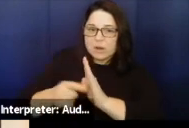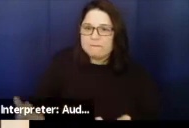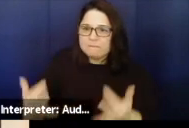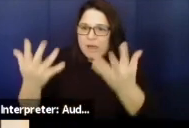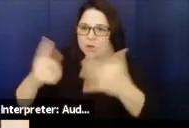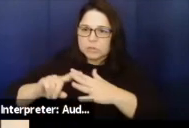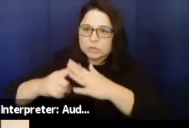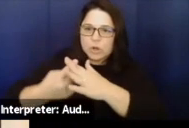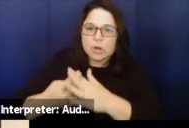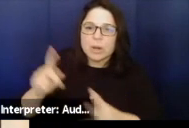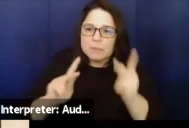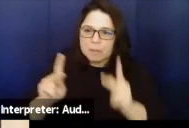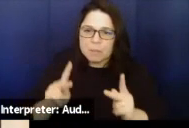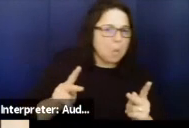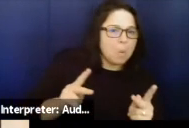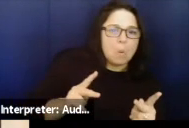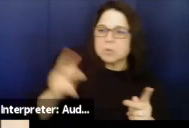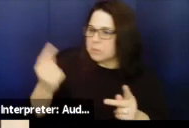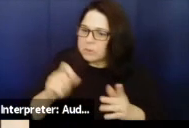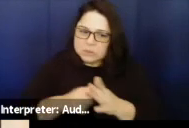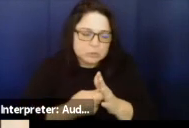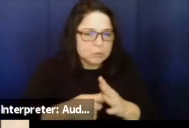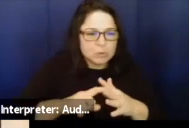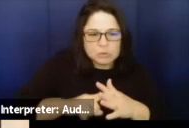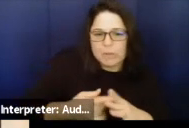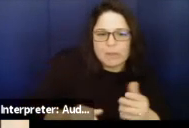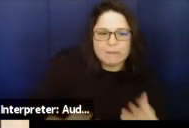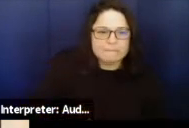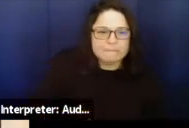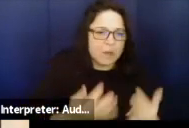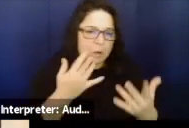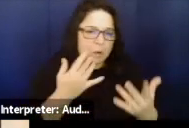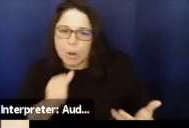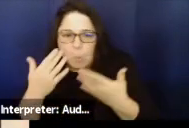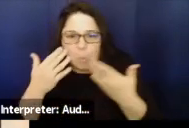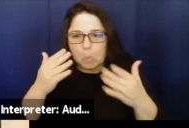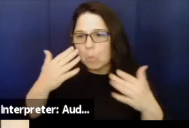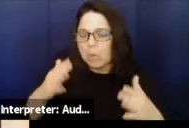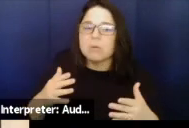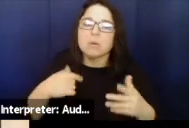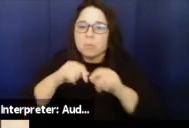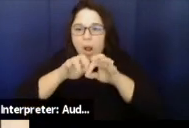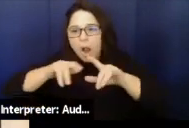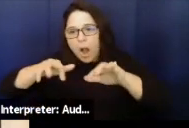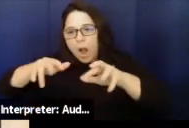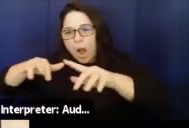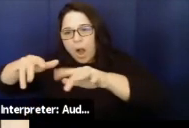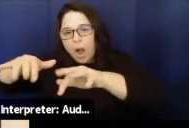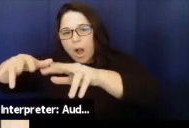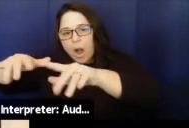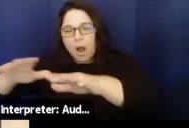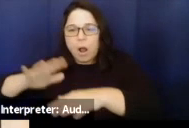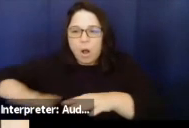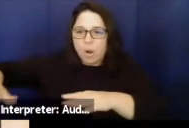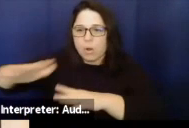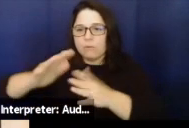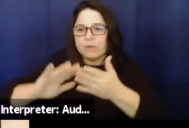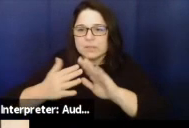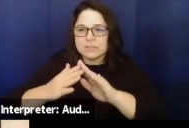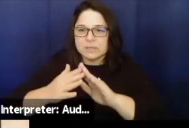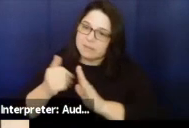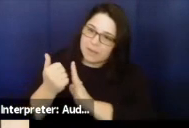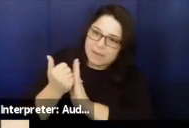arson both at the time and since. The fire quickly spread across the city, both helped and hindered, as this